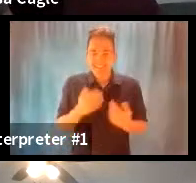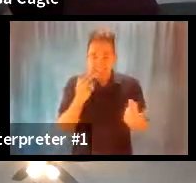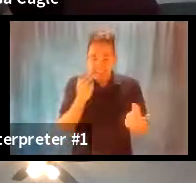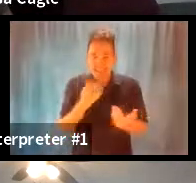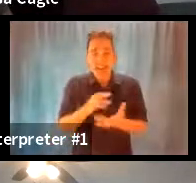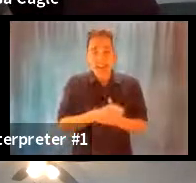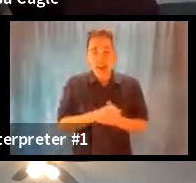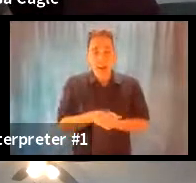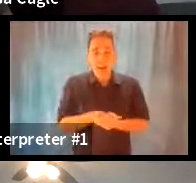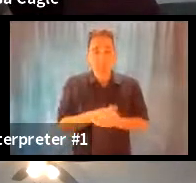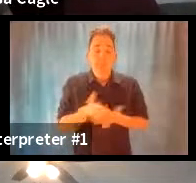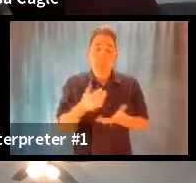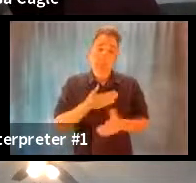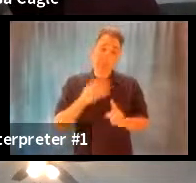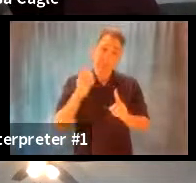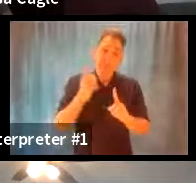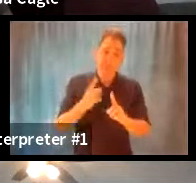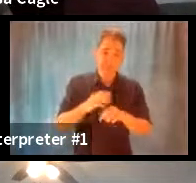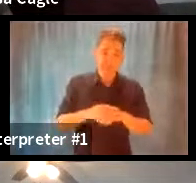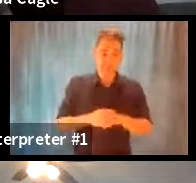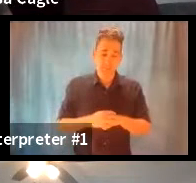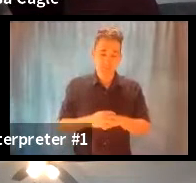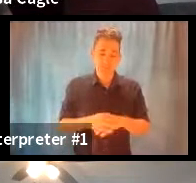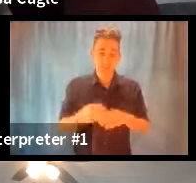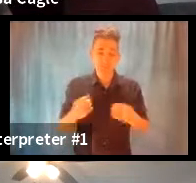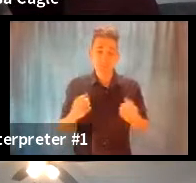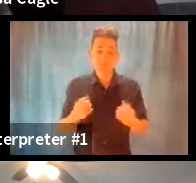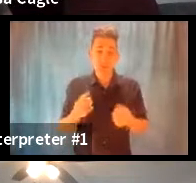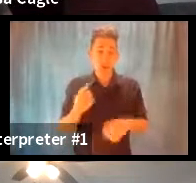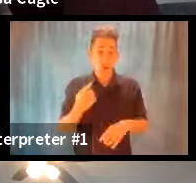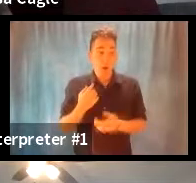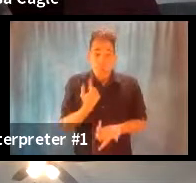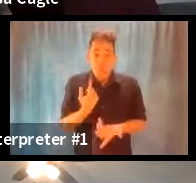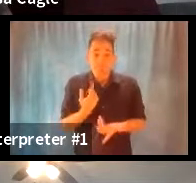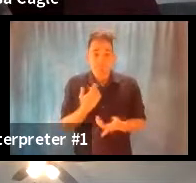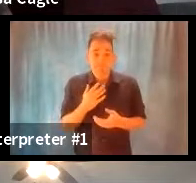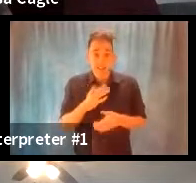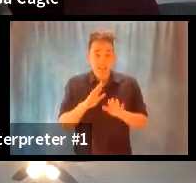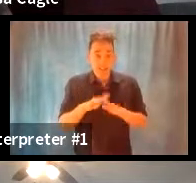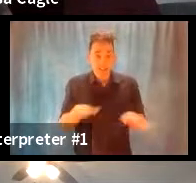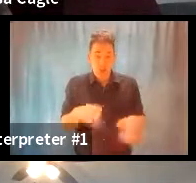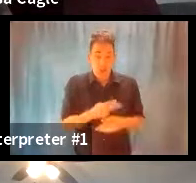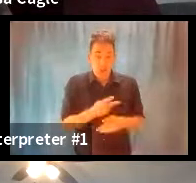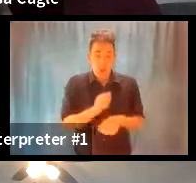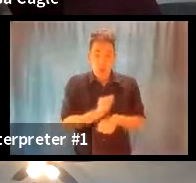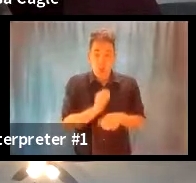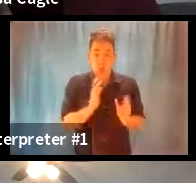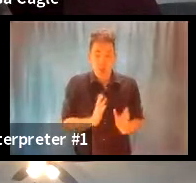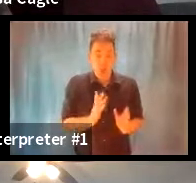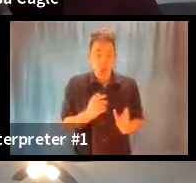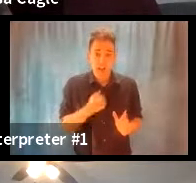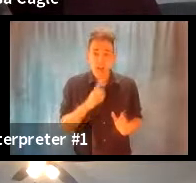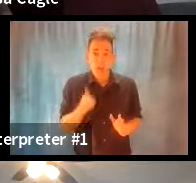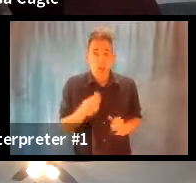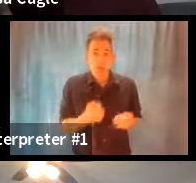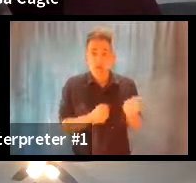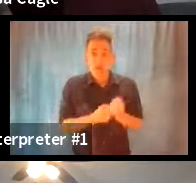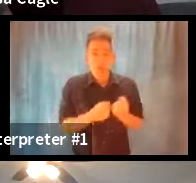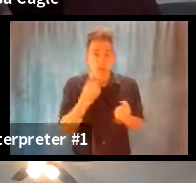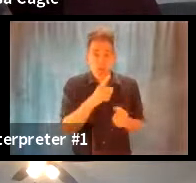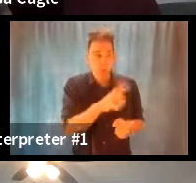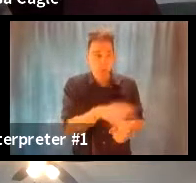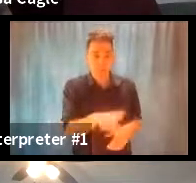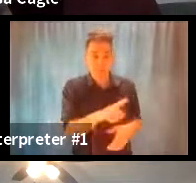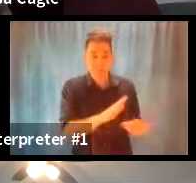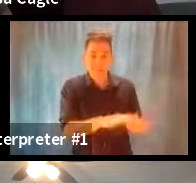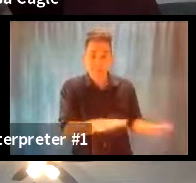The point is that a lot of times we are the only lifeline that they have. And for childcare providers right now, we're closing. And